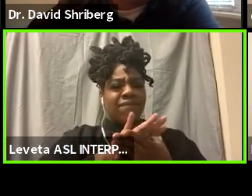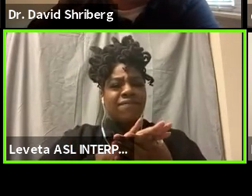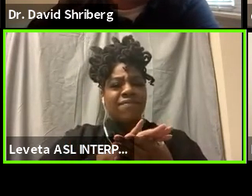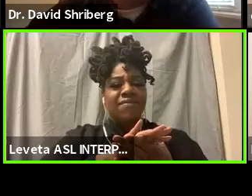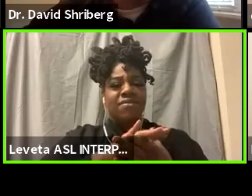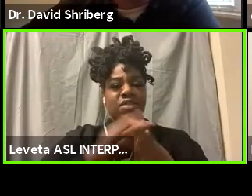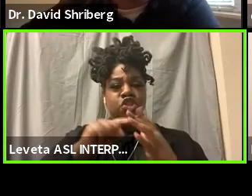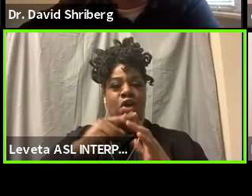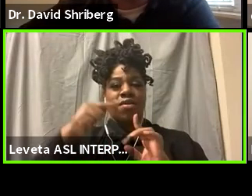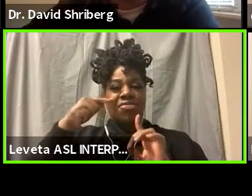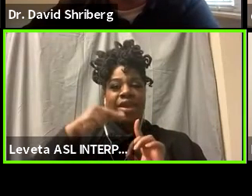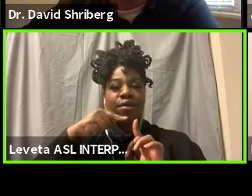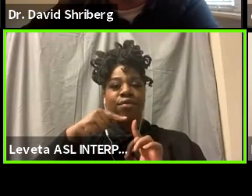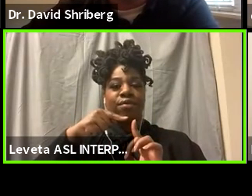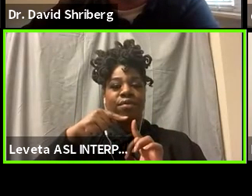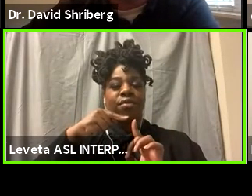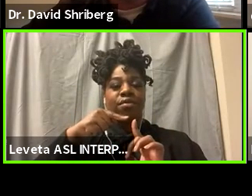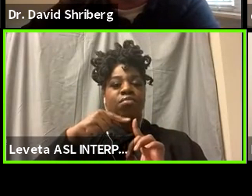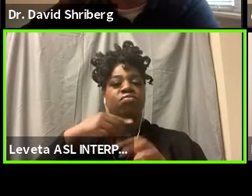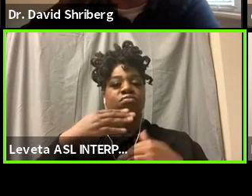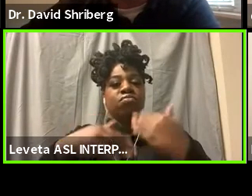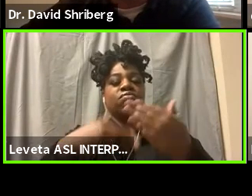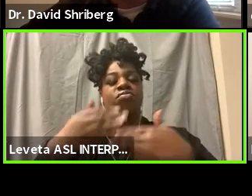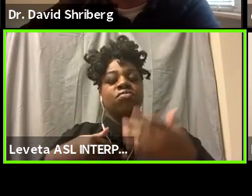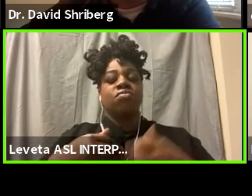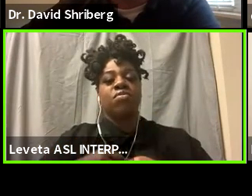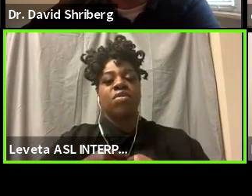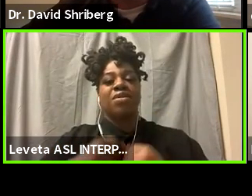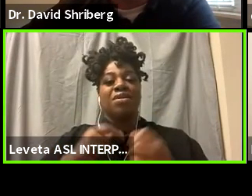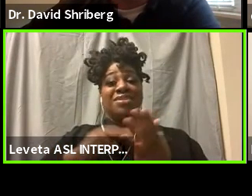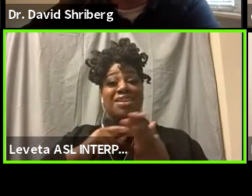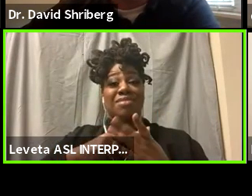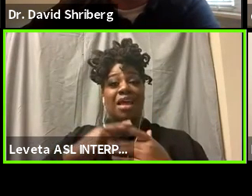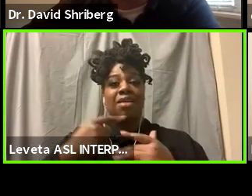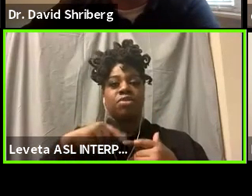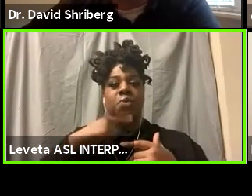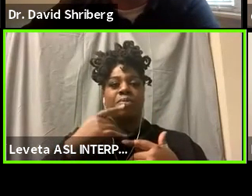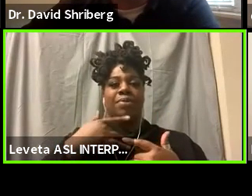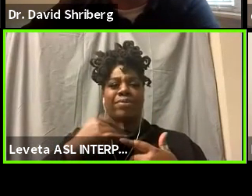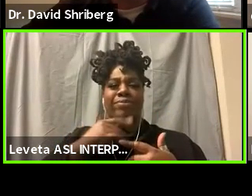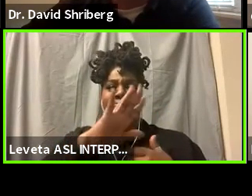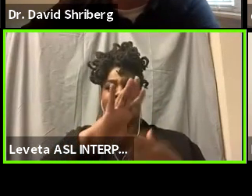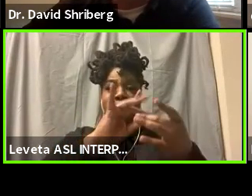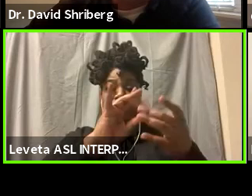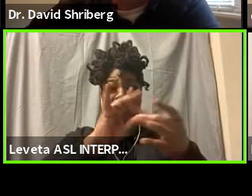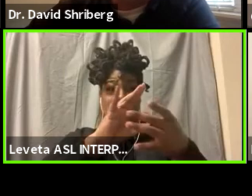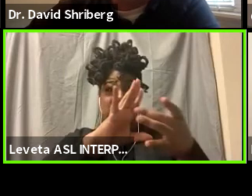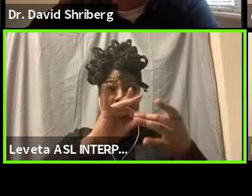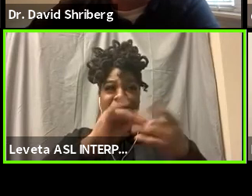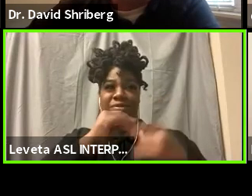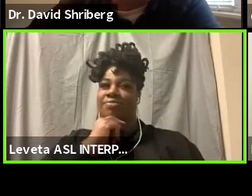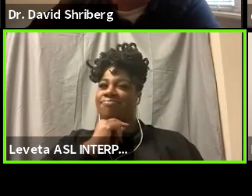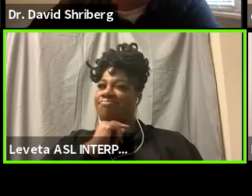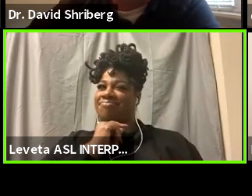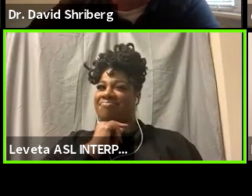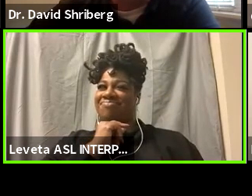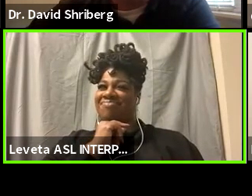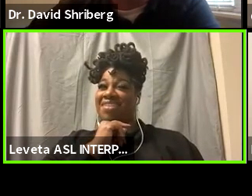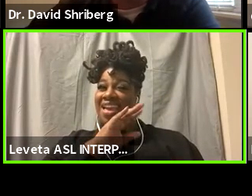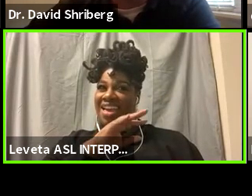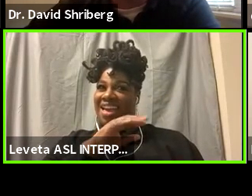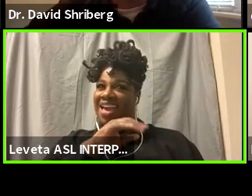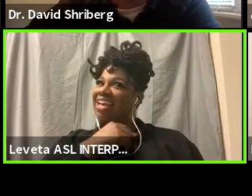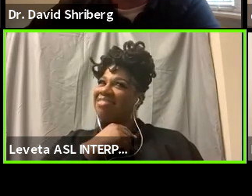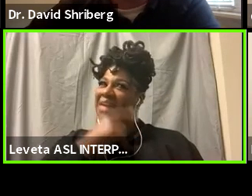build from there. And sometimes we're sort of conditioned to poke holes and to say, but do you think they really meant it that way?